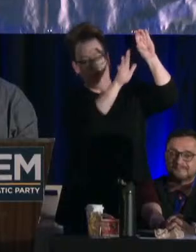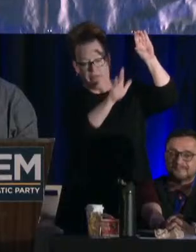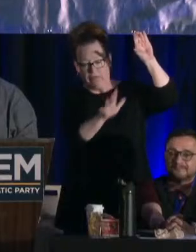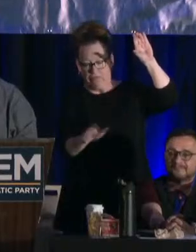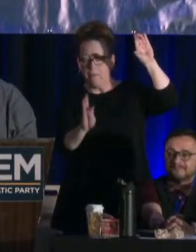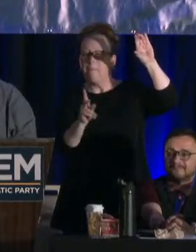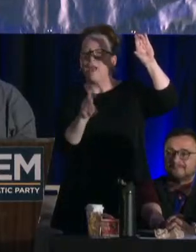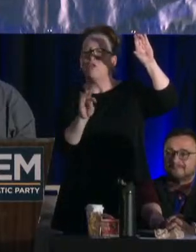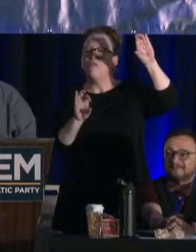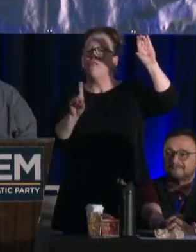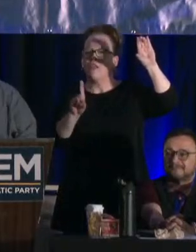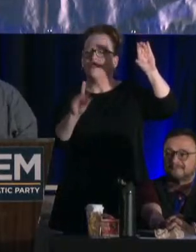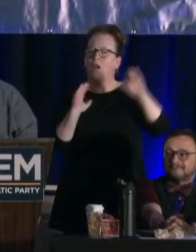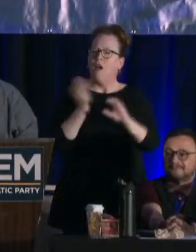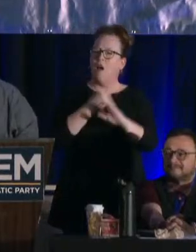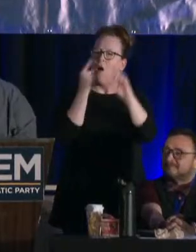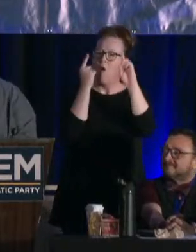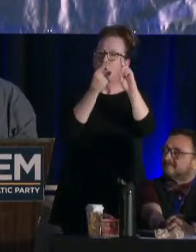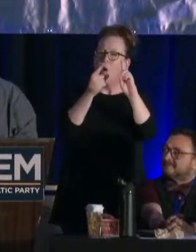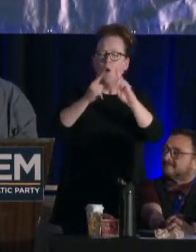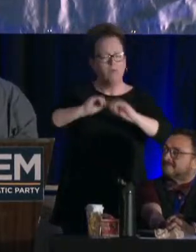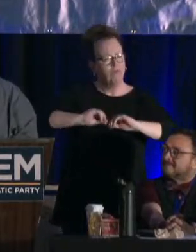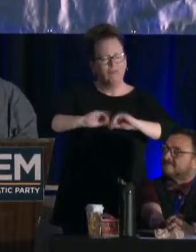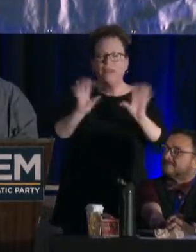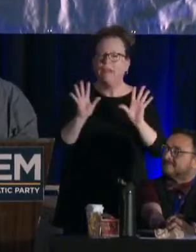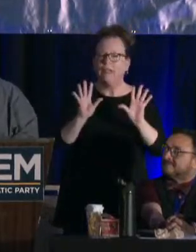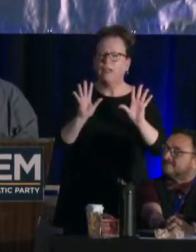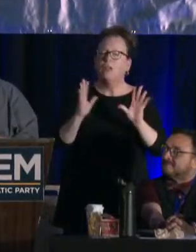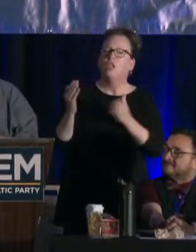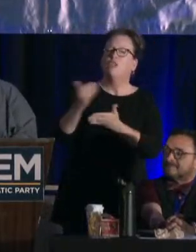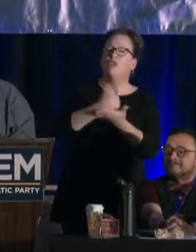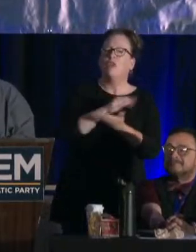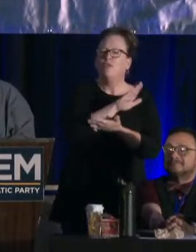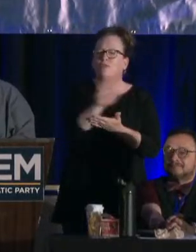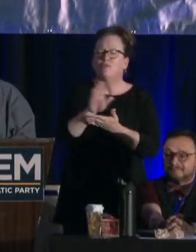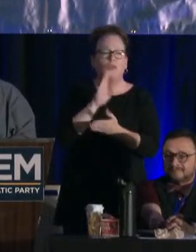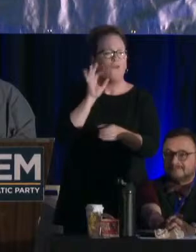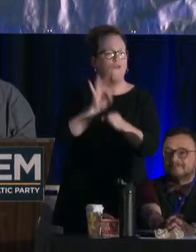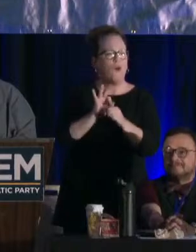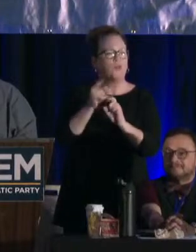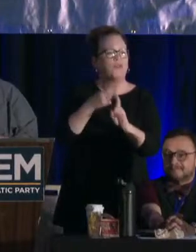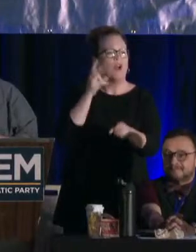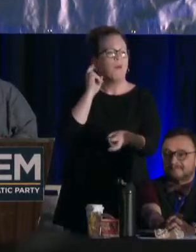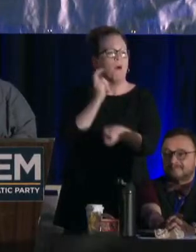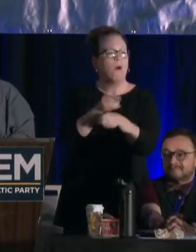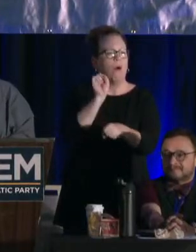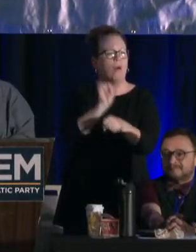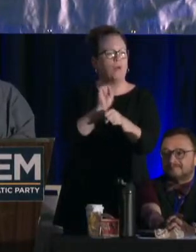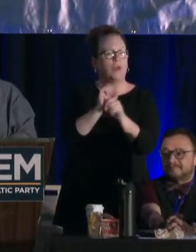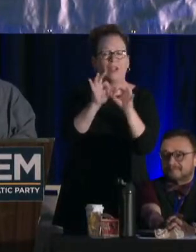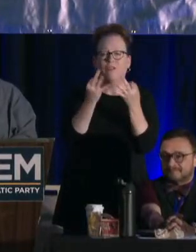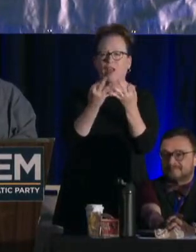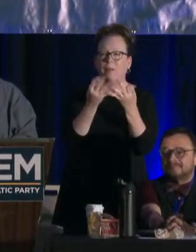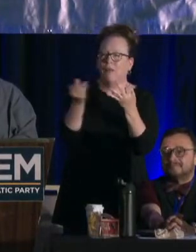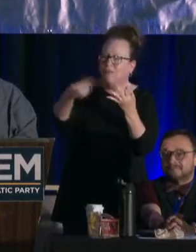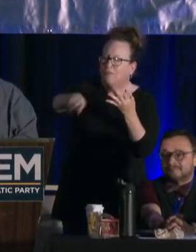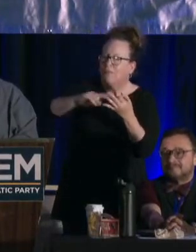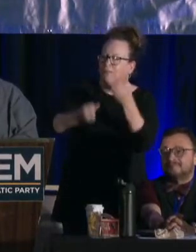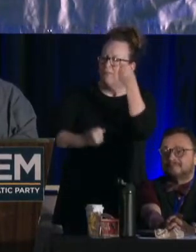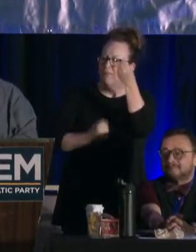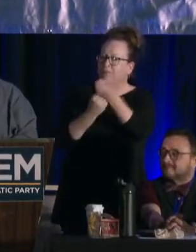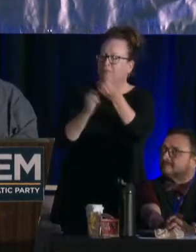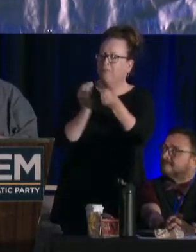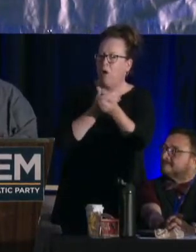of Bakersfield. Our mission is clear: to earn the votes of hardworking families, the backbone of our